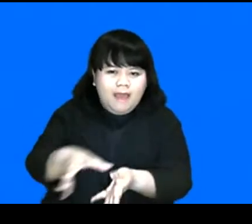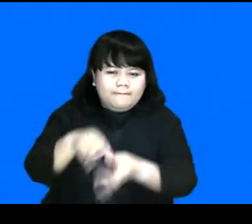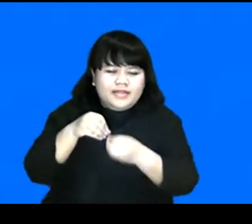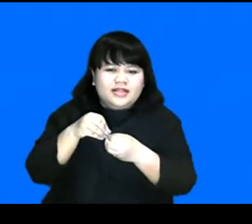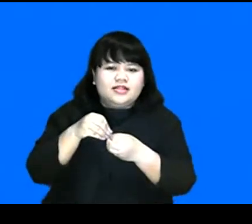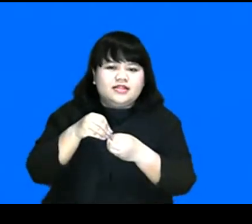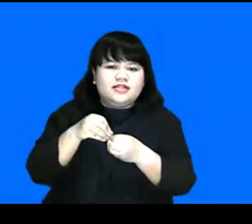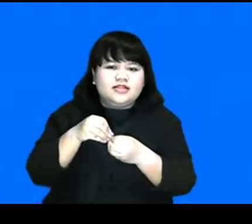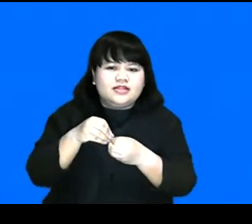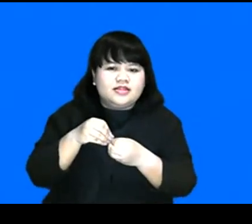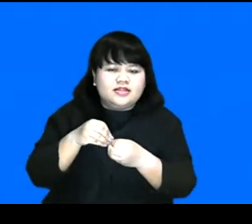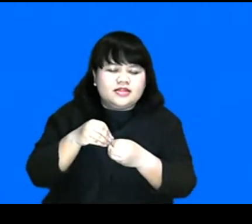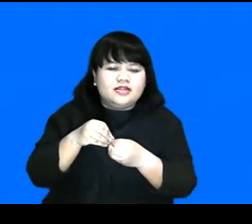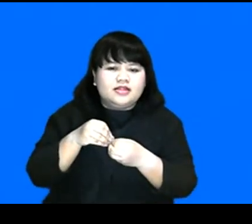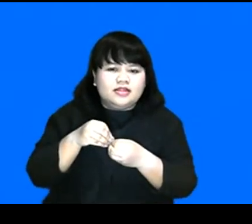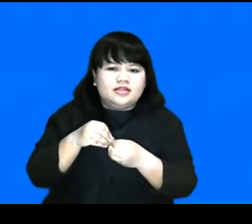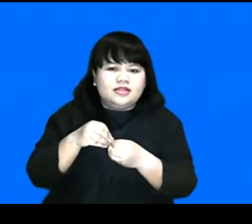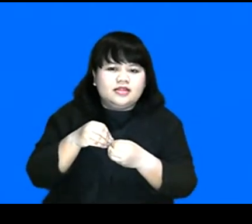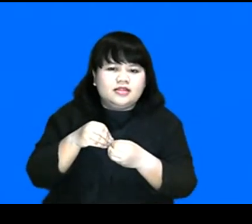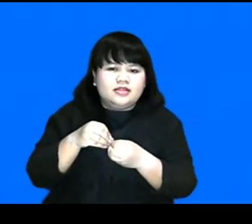is it called? Is